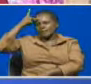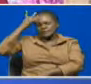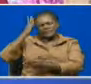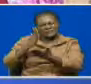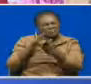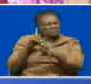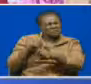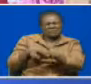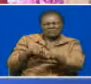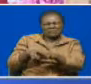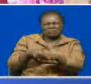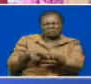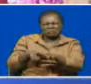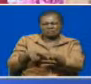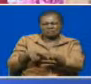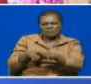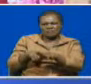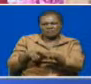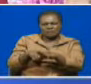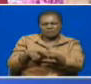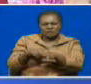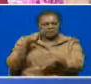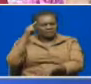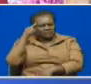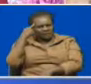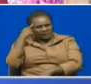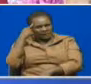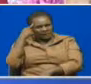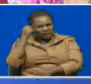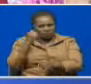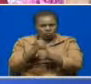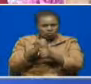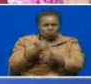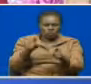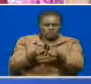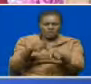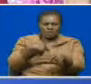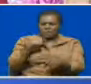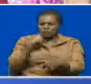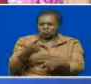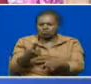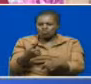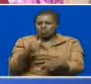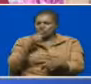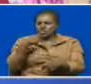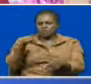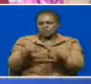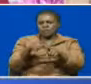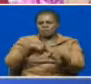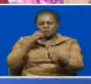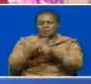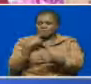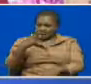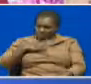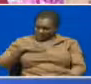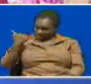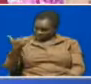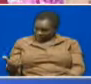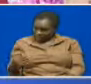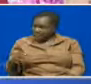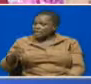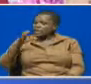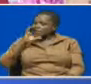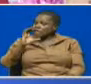times are prescribed to the school of thought, do as I say, not as I do. I will tell my child not to